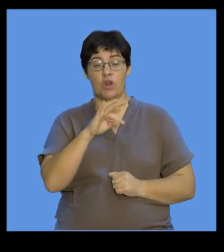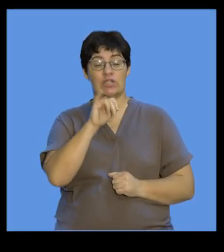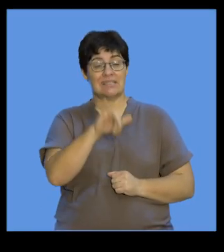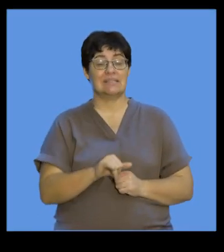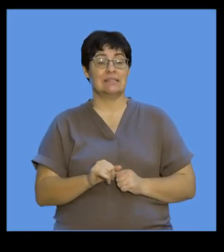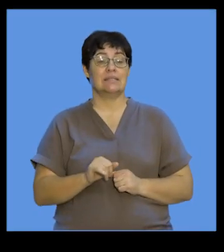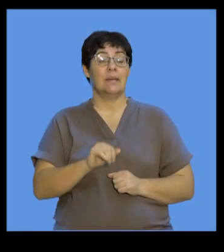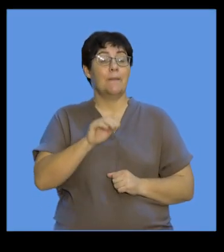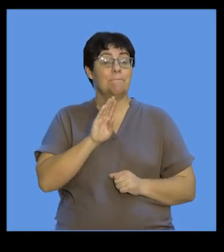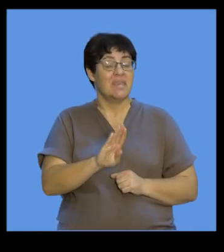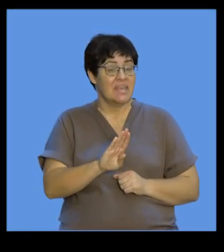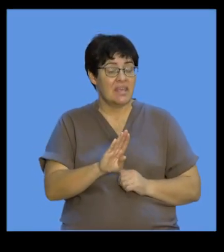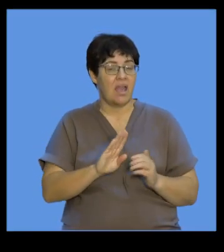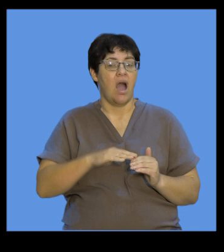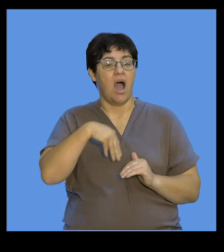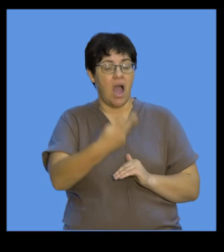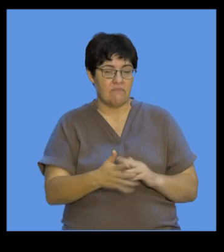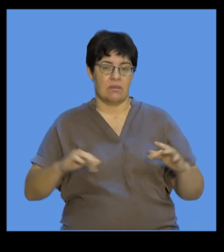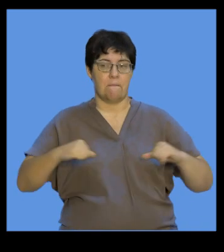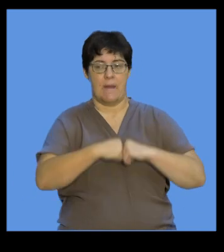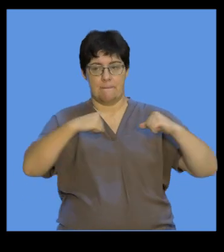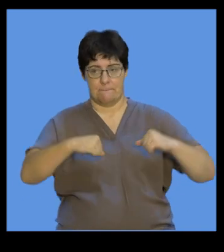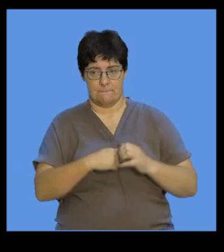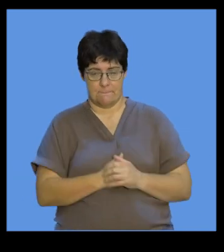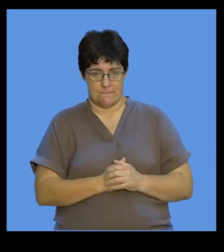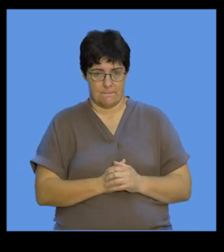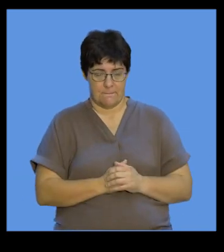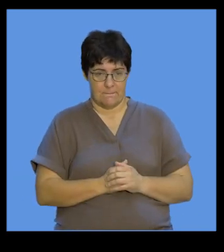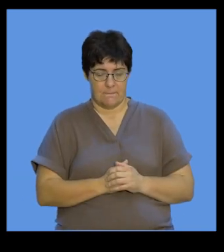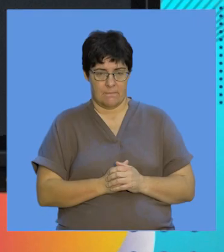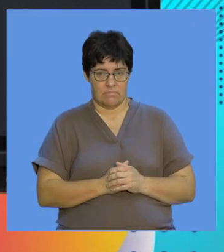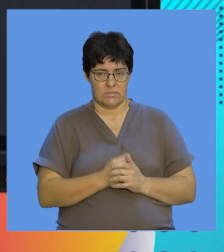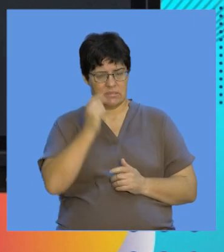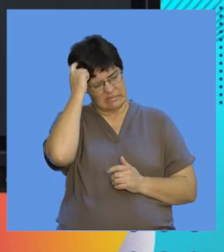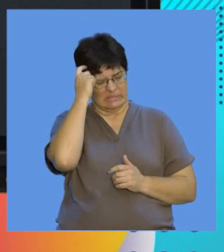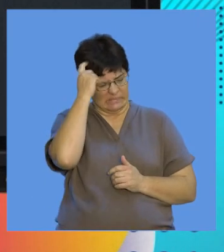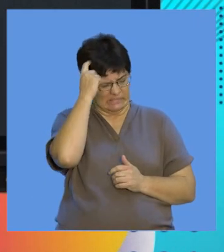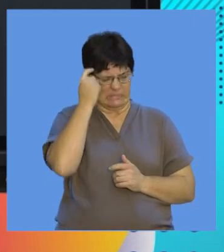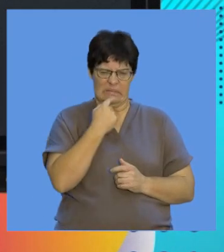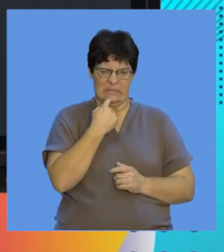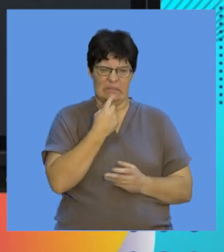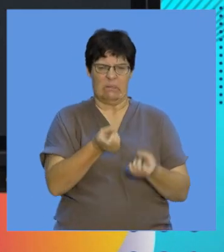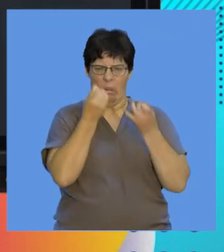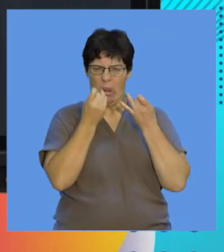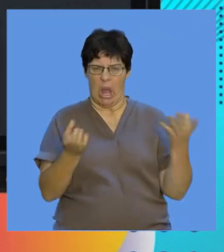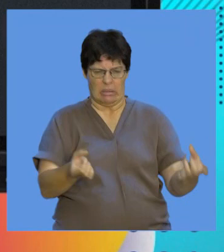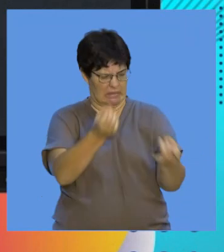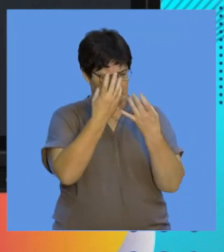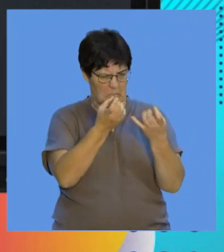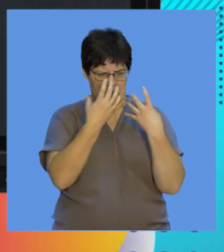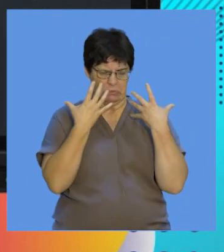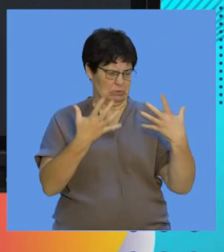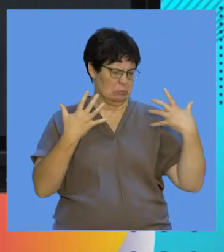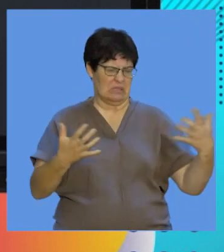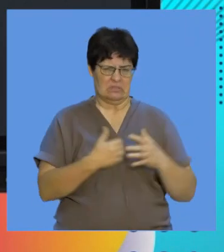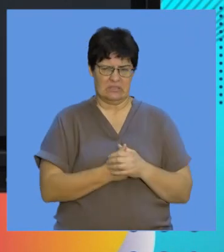B after the collision? Now we go, wow, lots of information. How